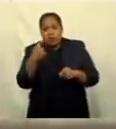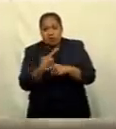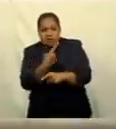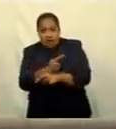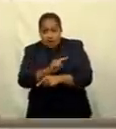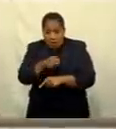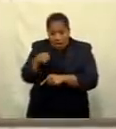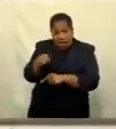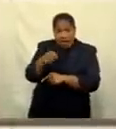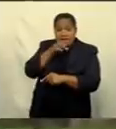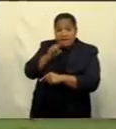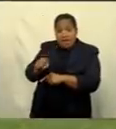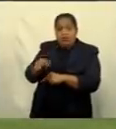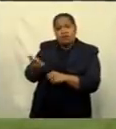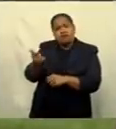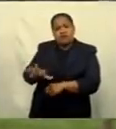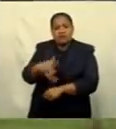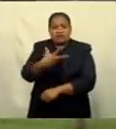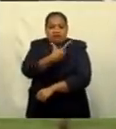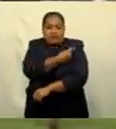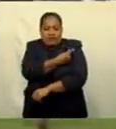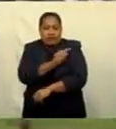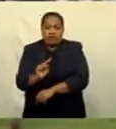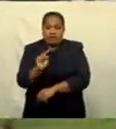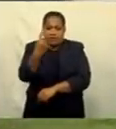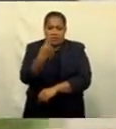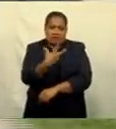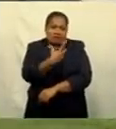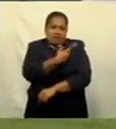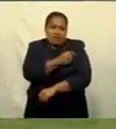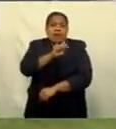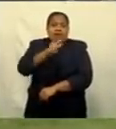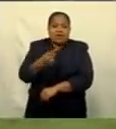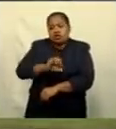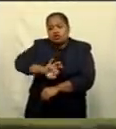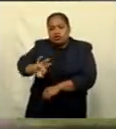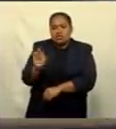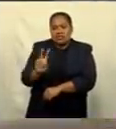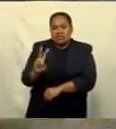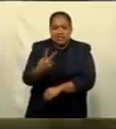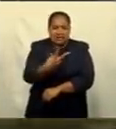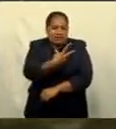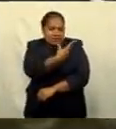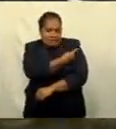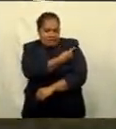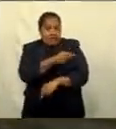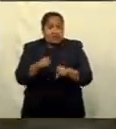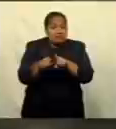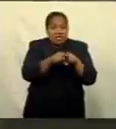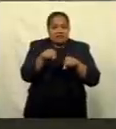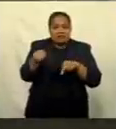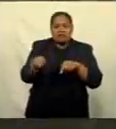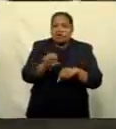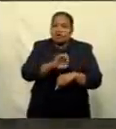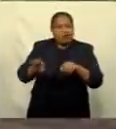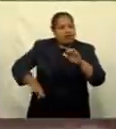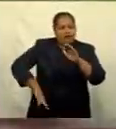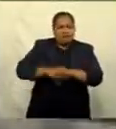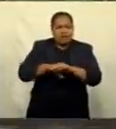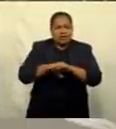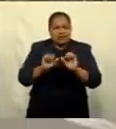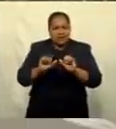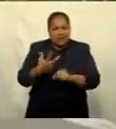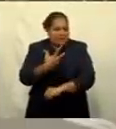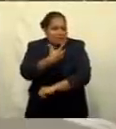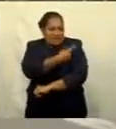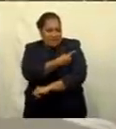of the COVID-19 vaccine in mid-June, but had not received the second dose, meaning he was not fully vaccinated. There has